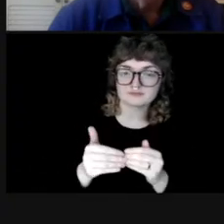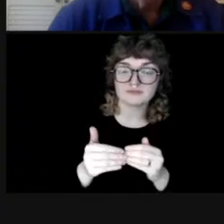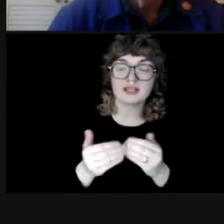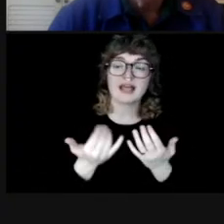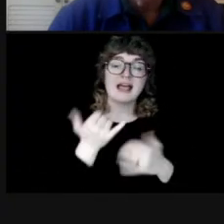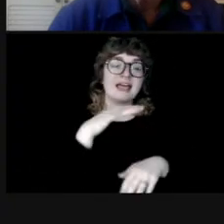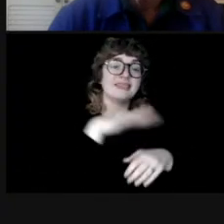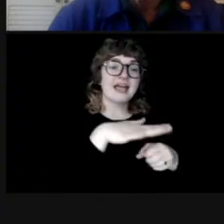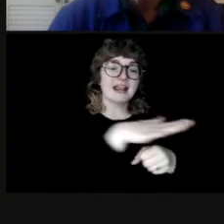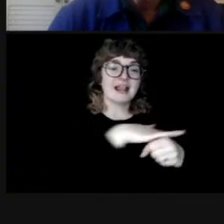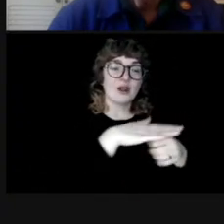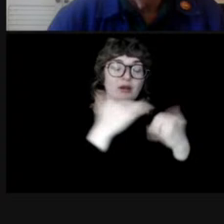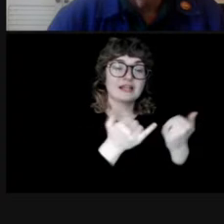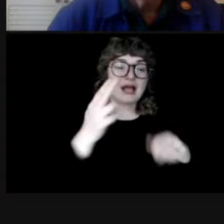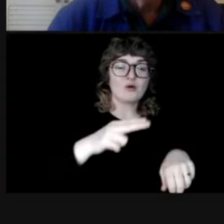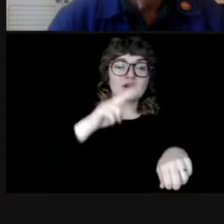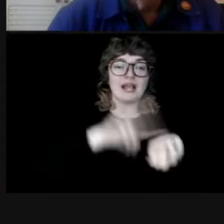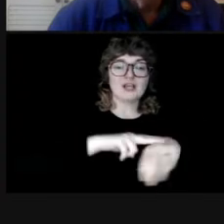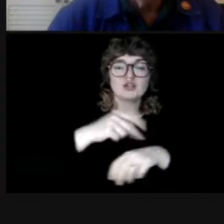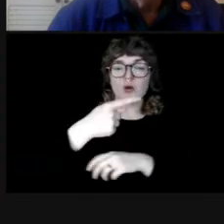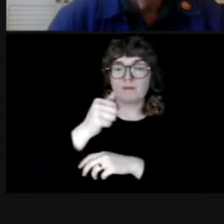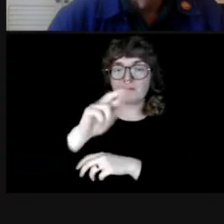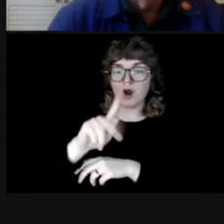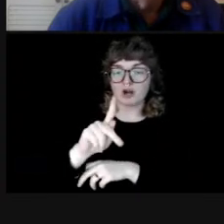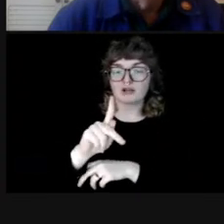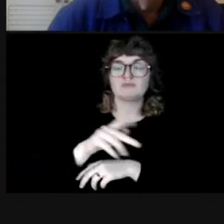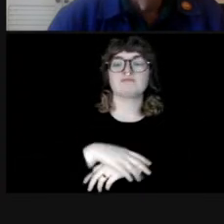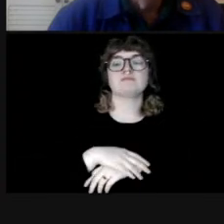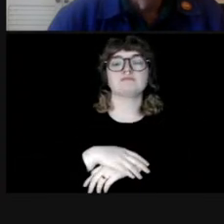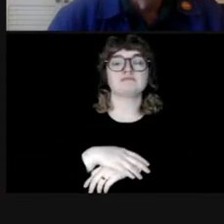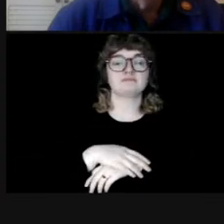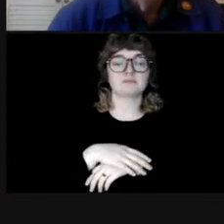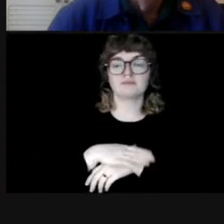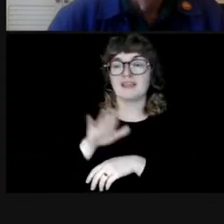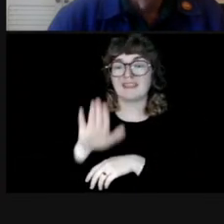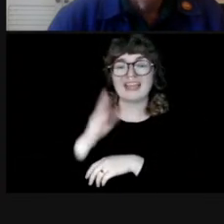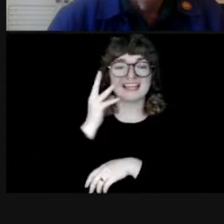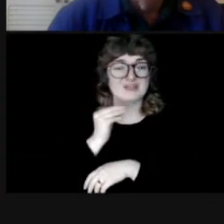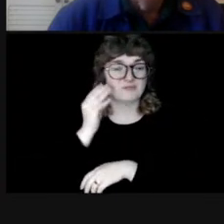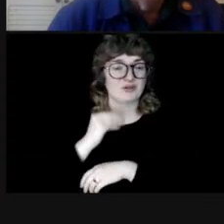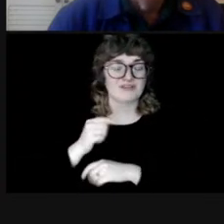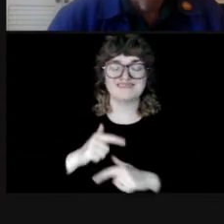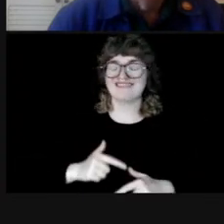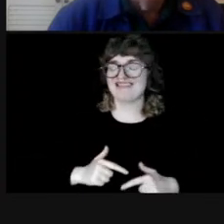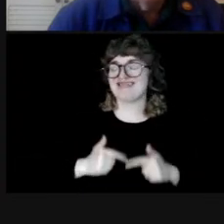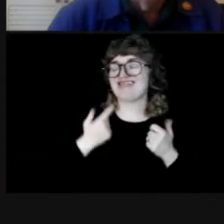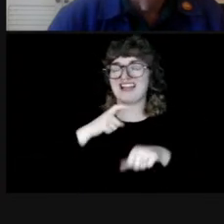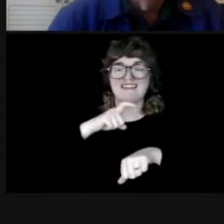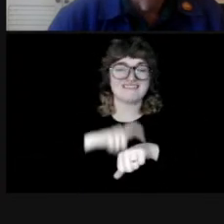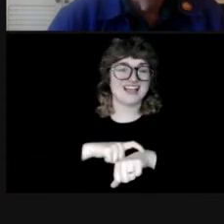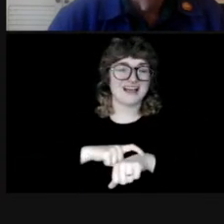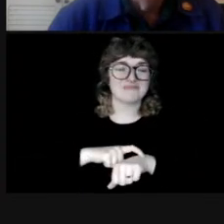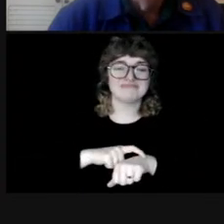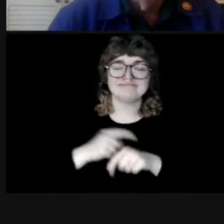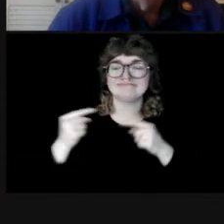by congressional action after a lifetime leading the Piscataway-Conemaugh